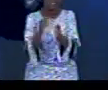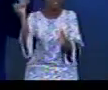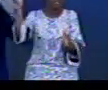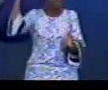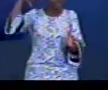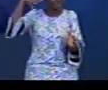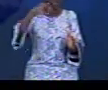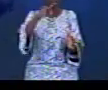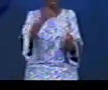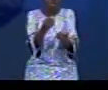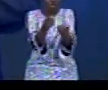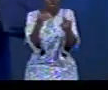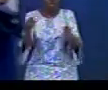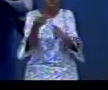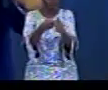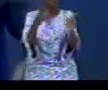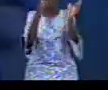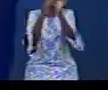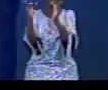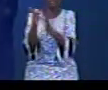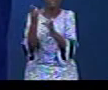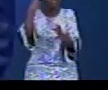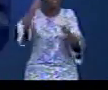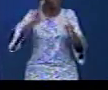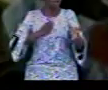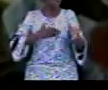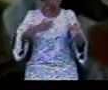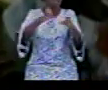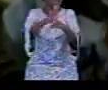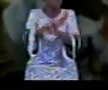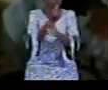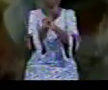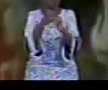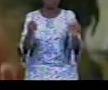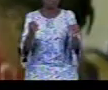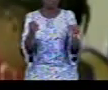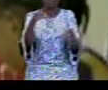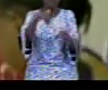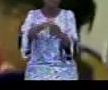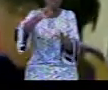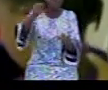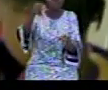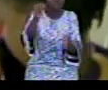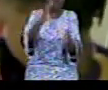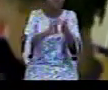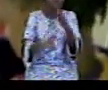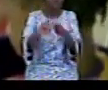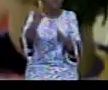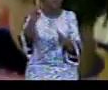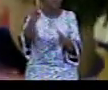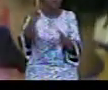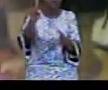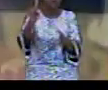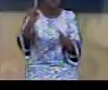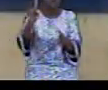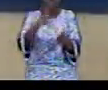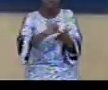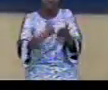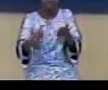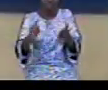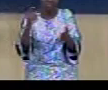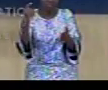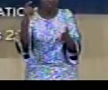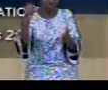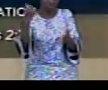from Jesus for our full salvation. In John chapter 1, reading from verse 12, it